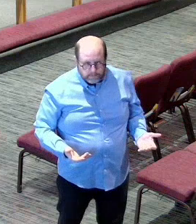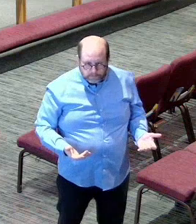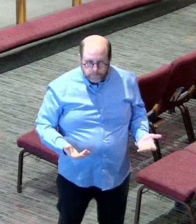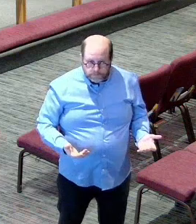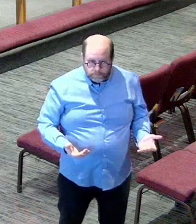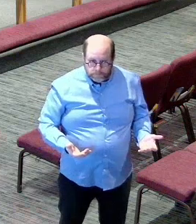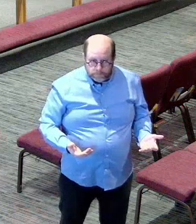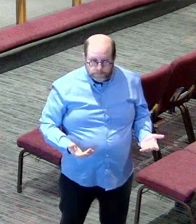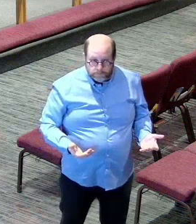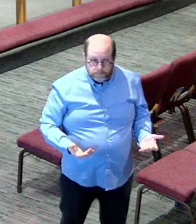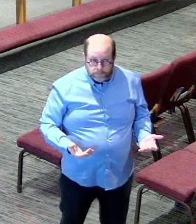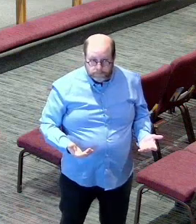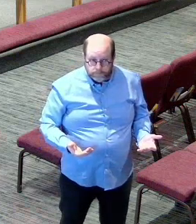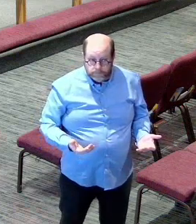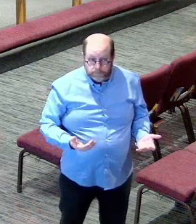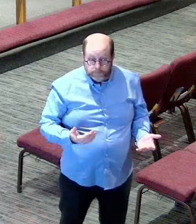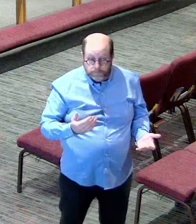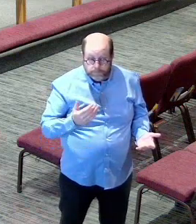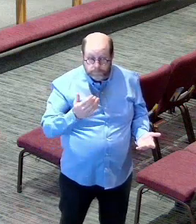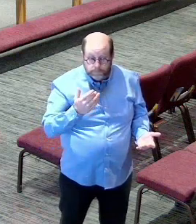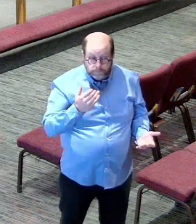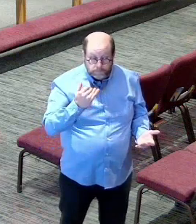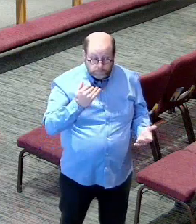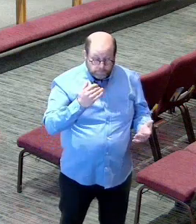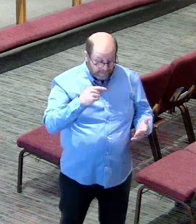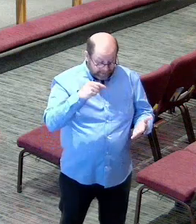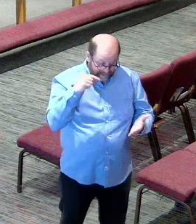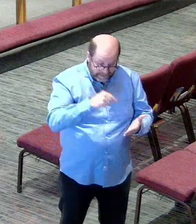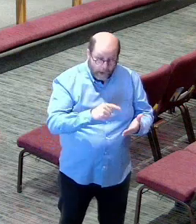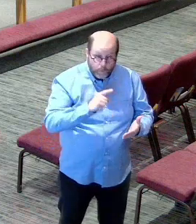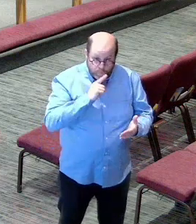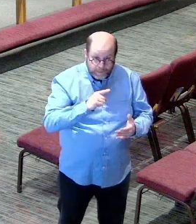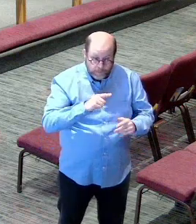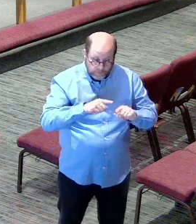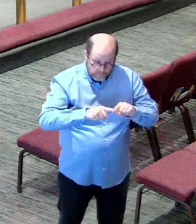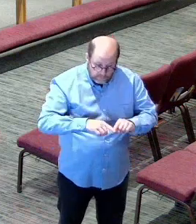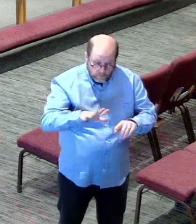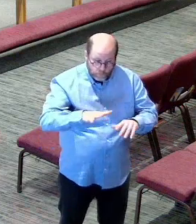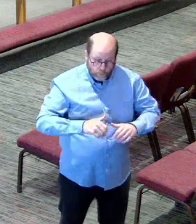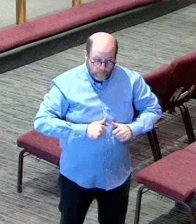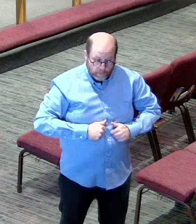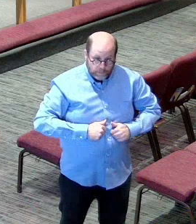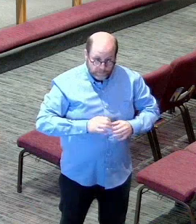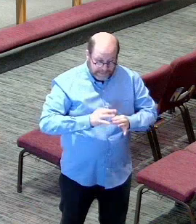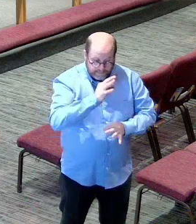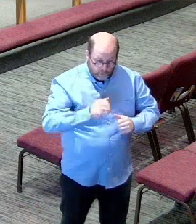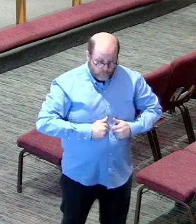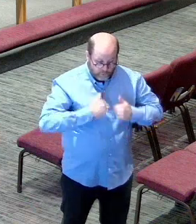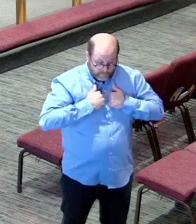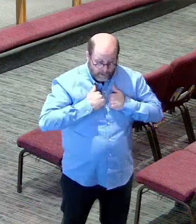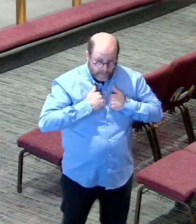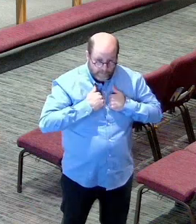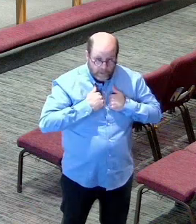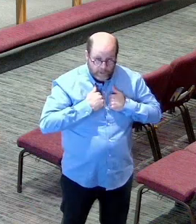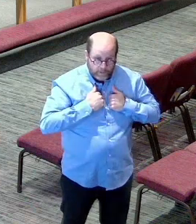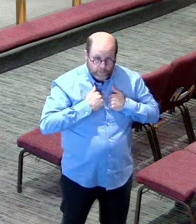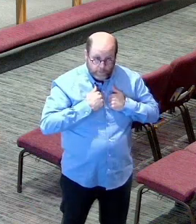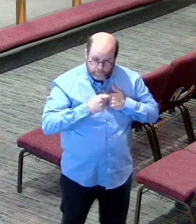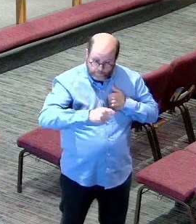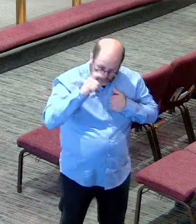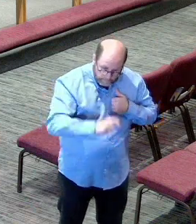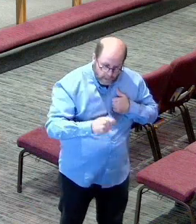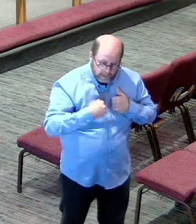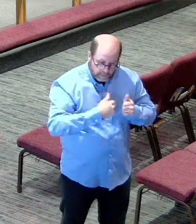It's nothing but a threat to your spiritual survival to disregard the Word of God or to